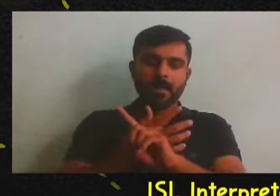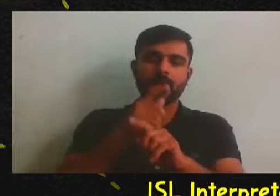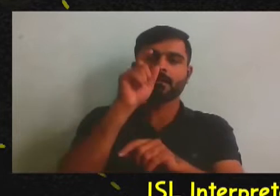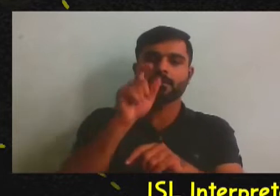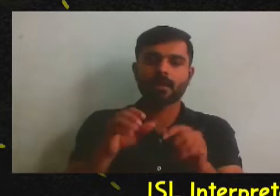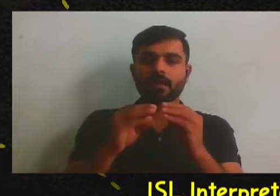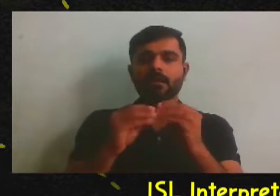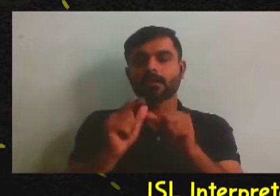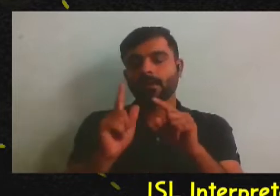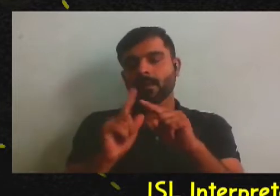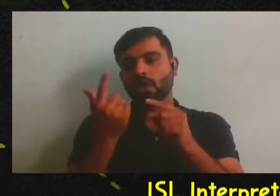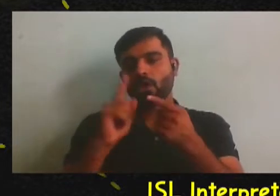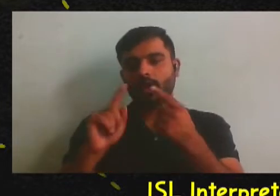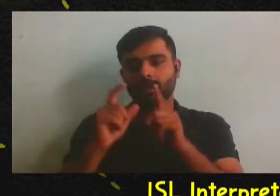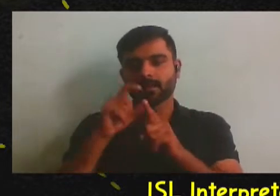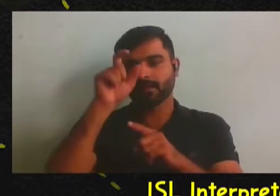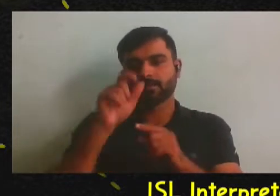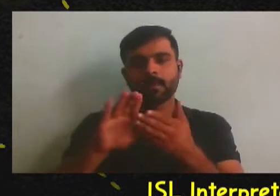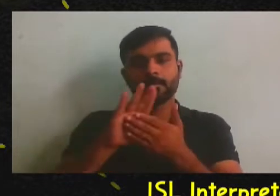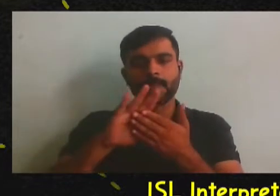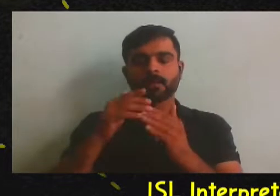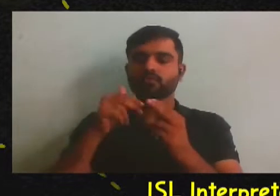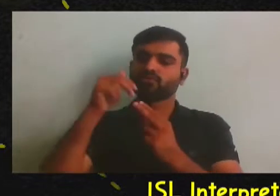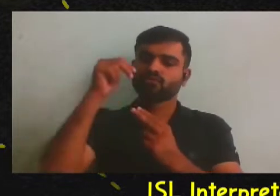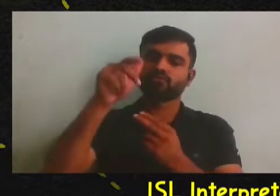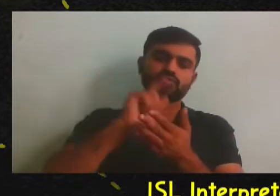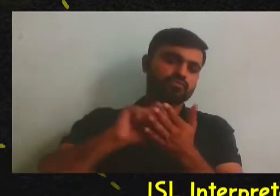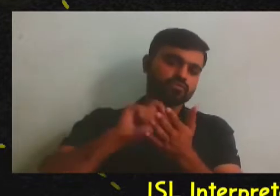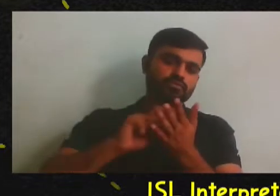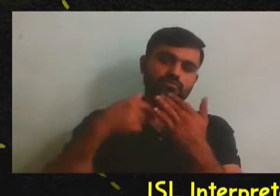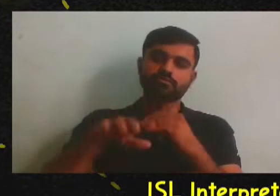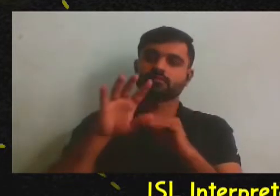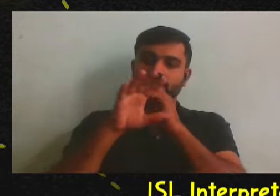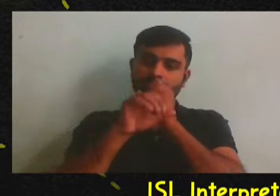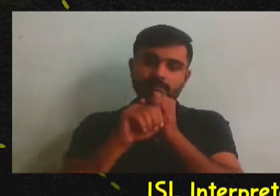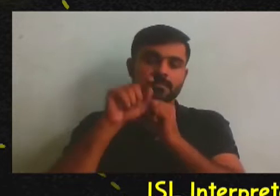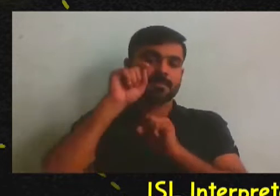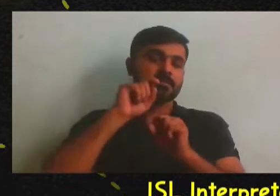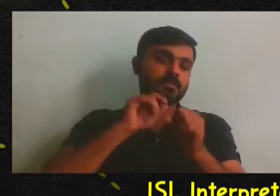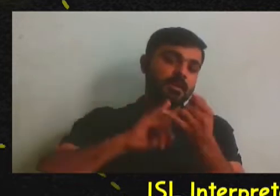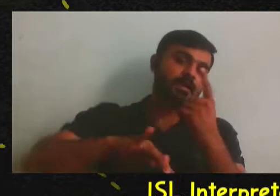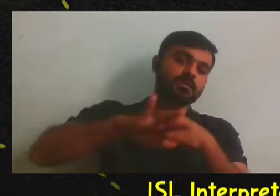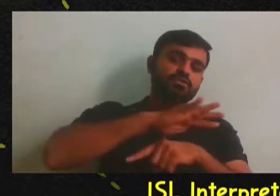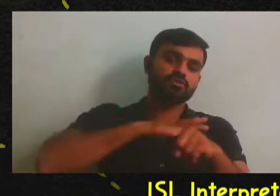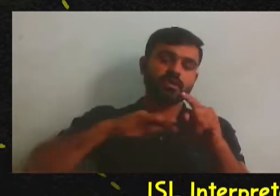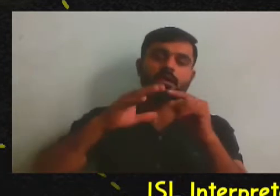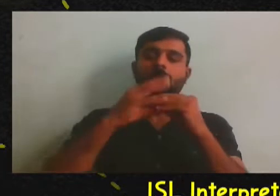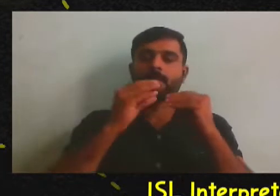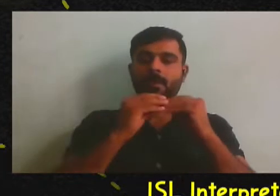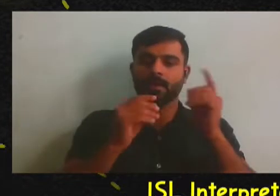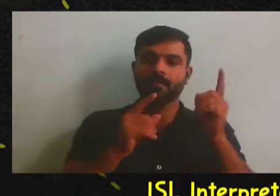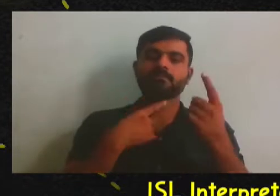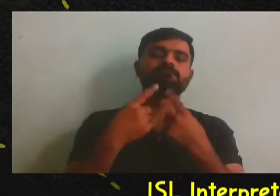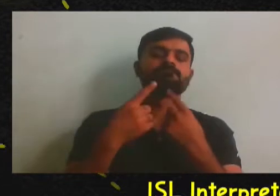tabloid, basically wrote a story about the hidden sex societies of Bangalore. And they were